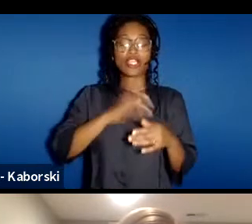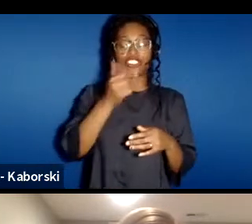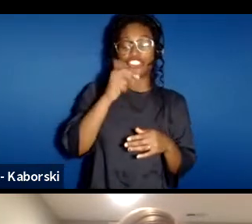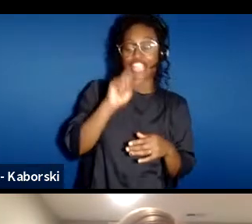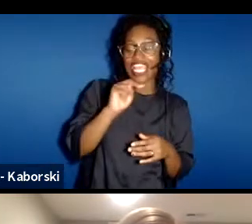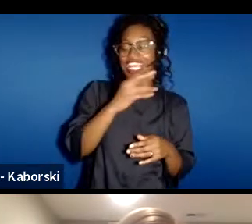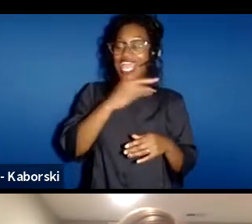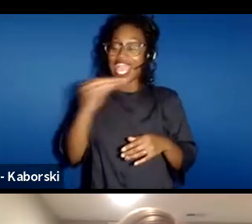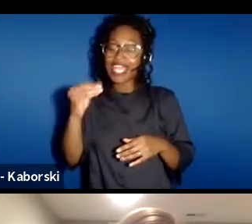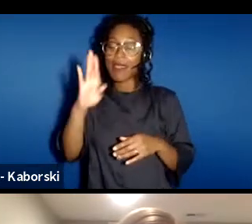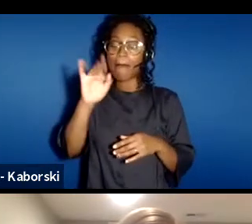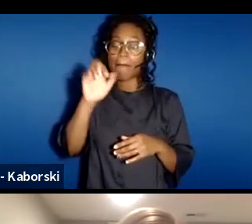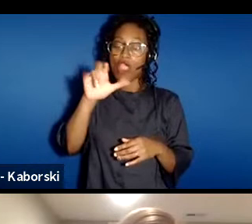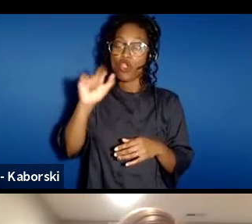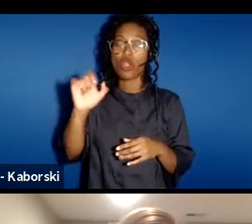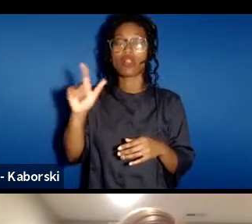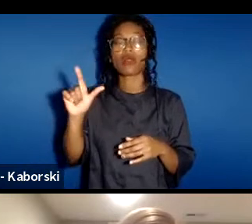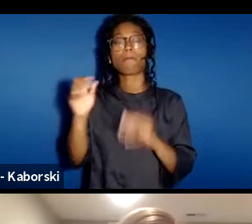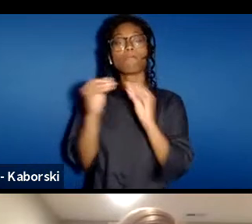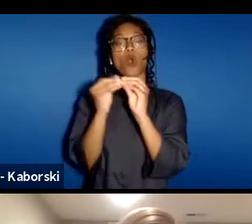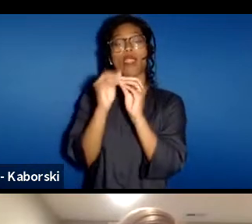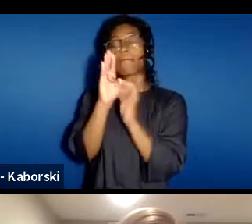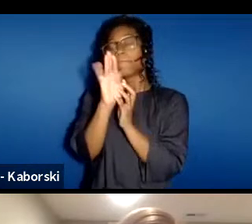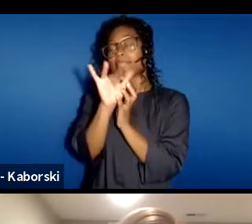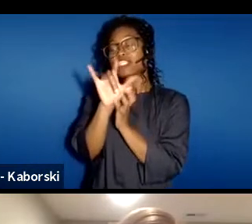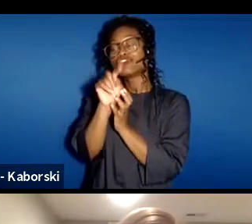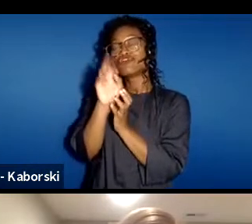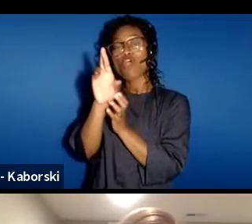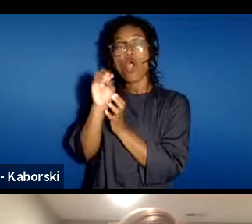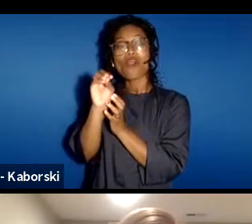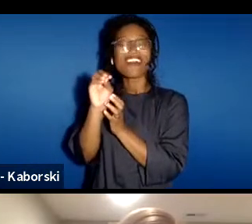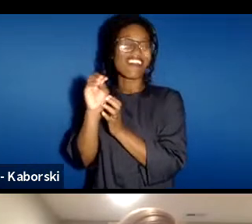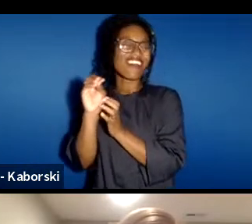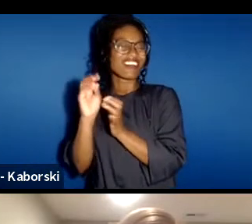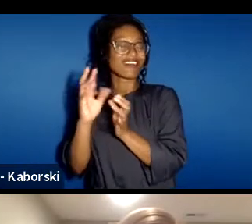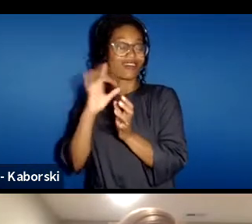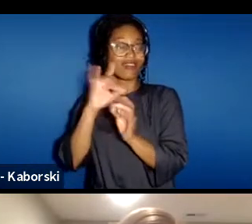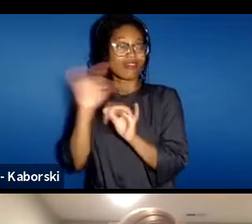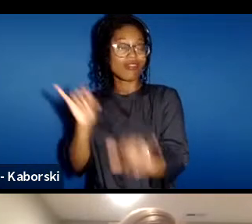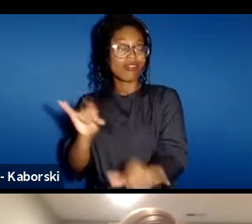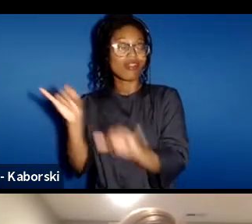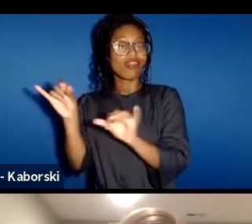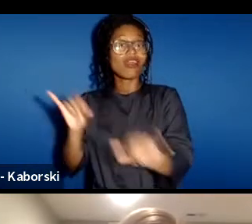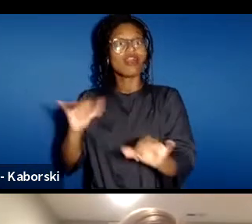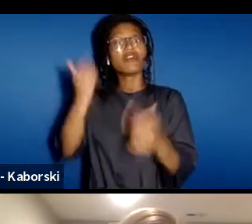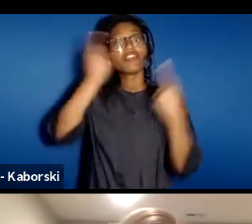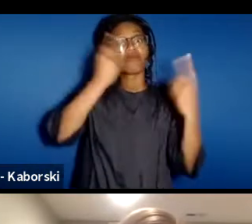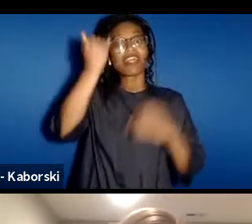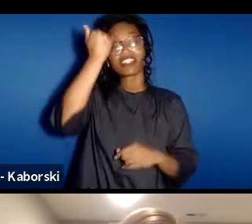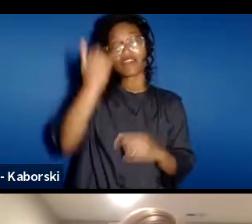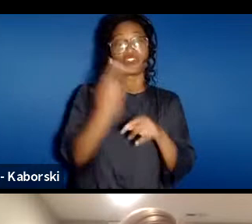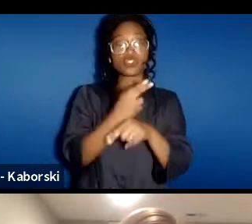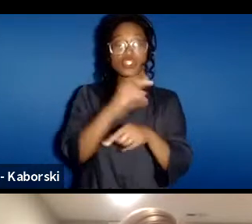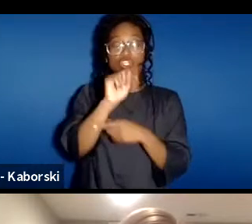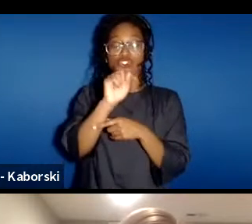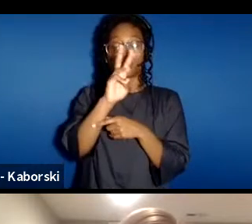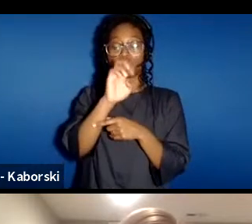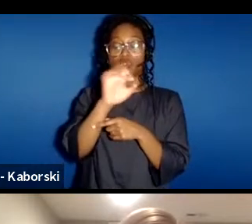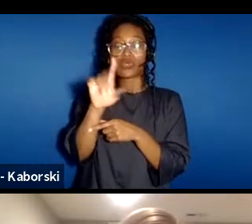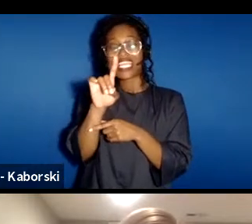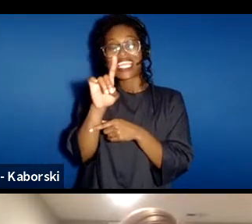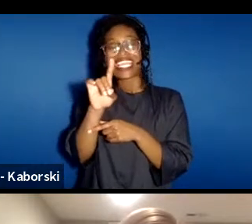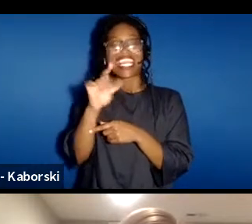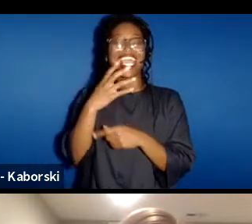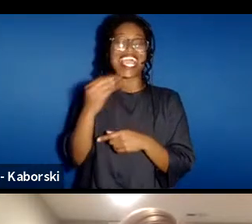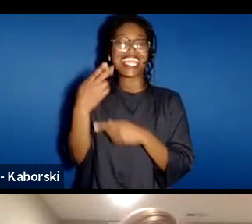bespoke fashion, we sort of built on that idea. And in doing so, if you think about like the idea of using tweed and the herringbone pattern